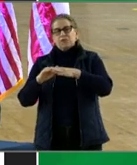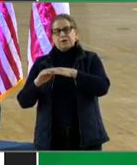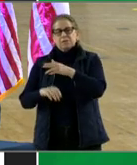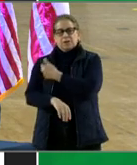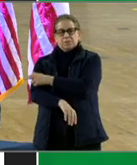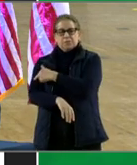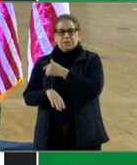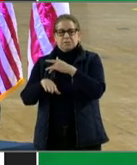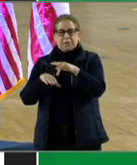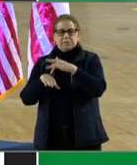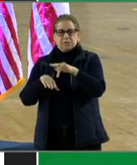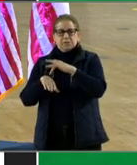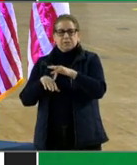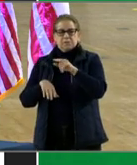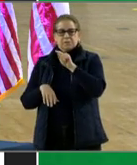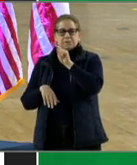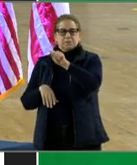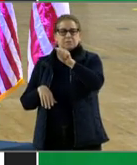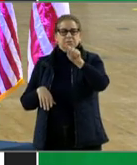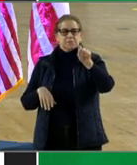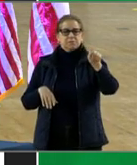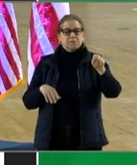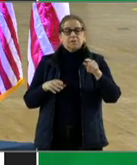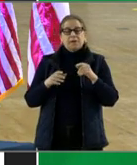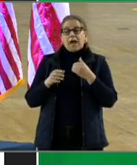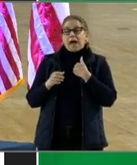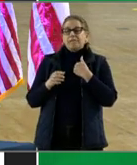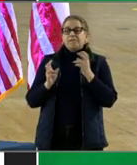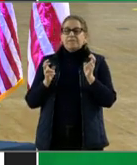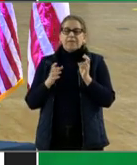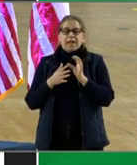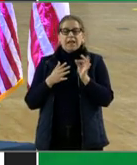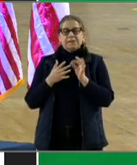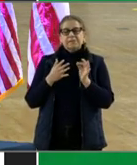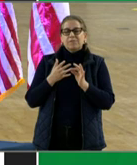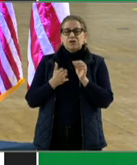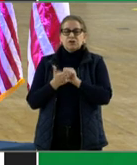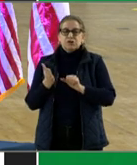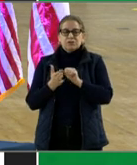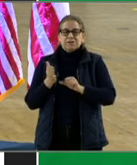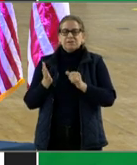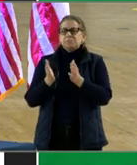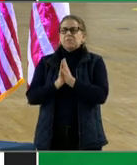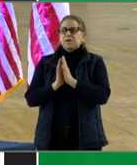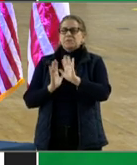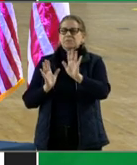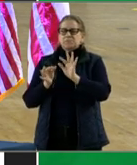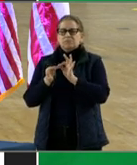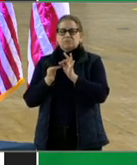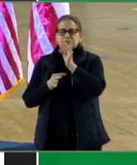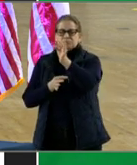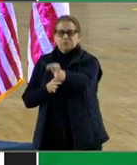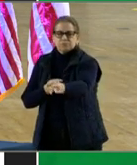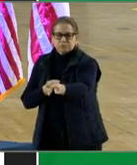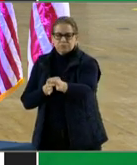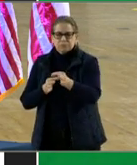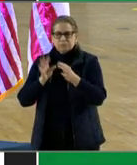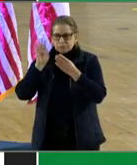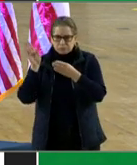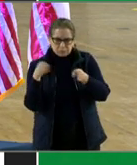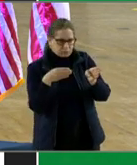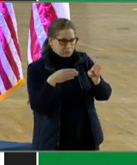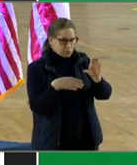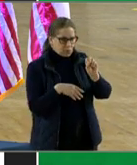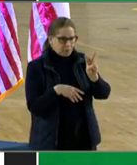elective procedures, and that's already happened. Number two, we're going to maximize